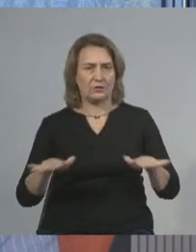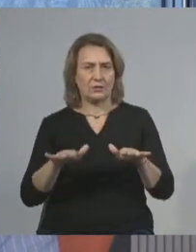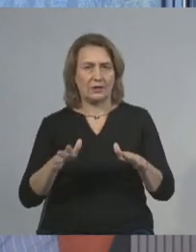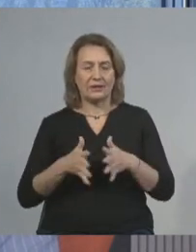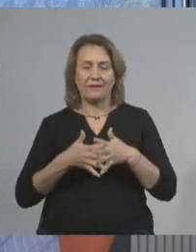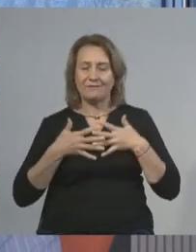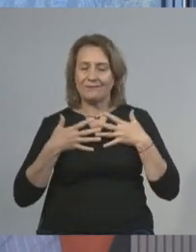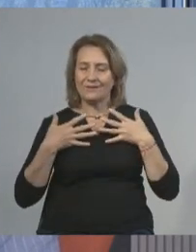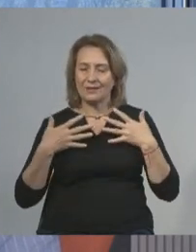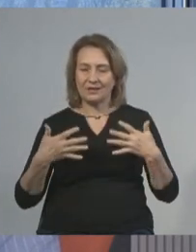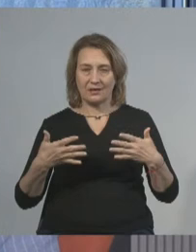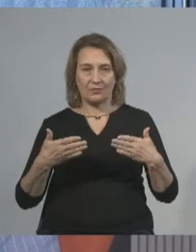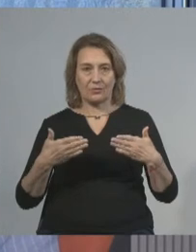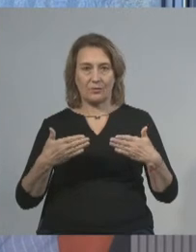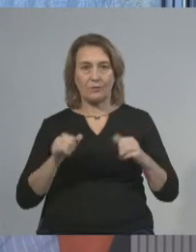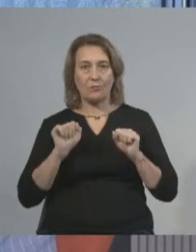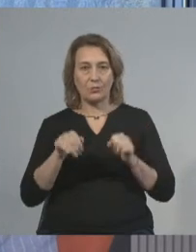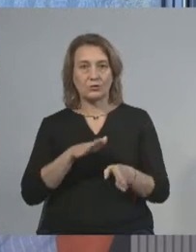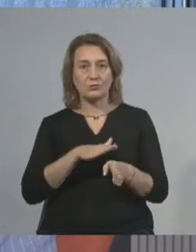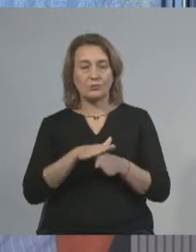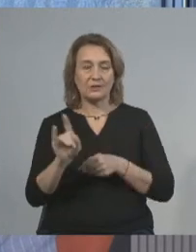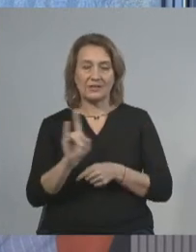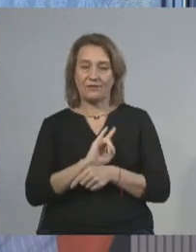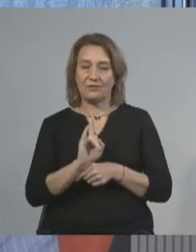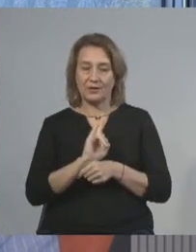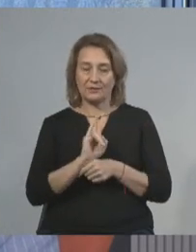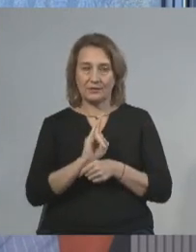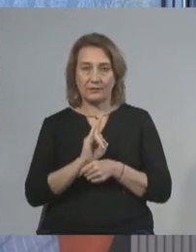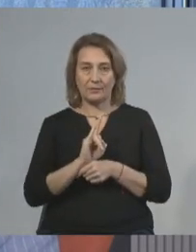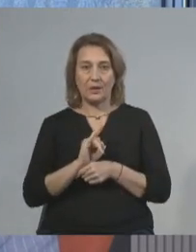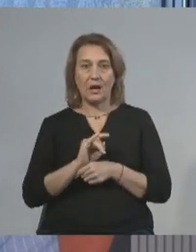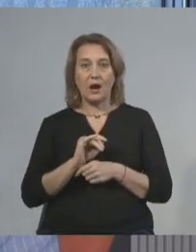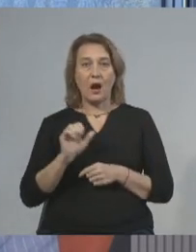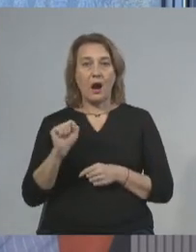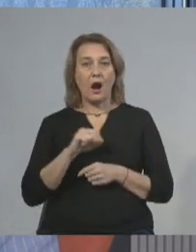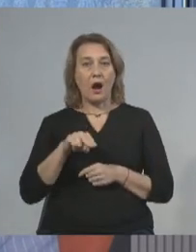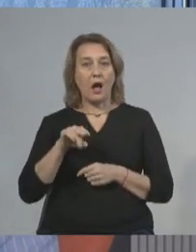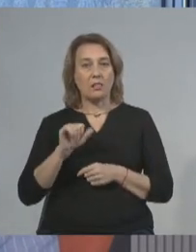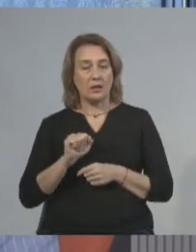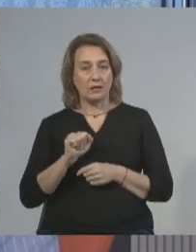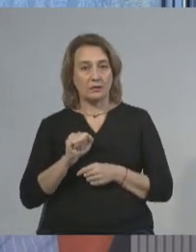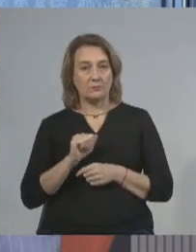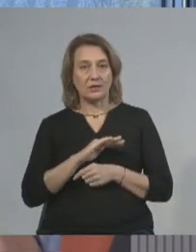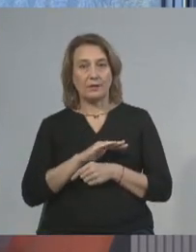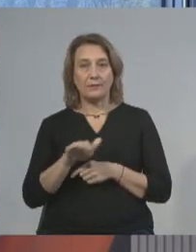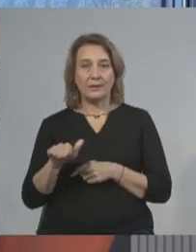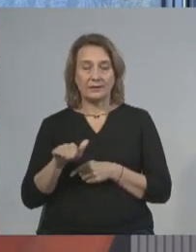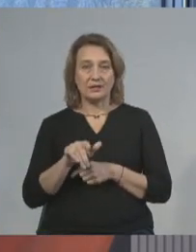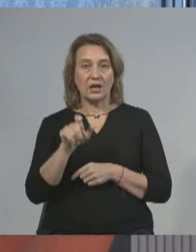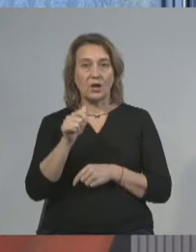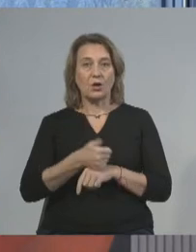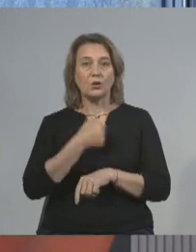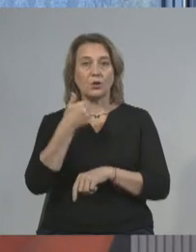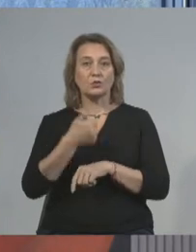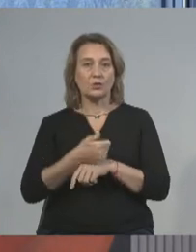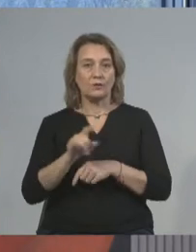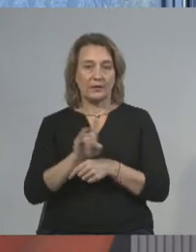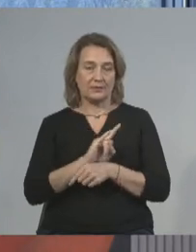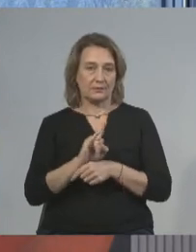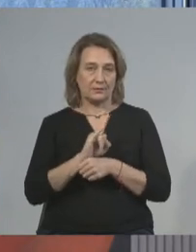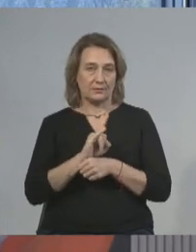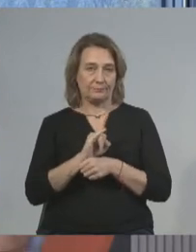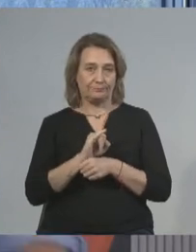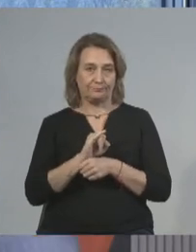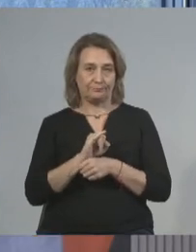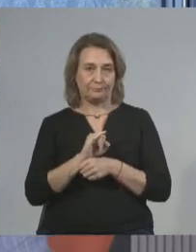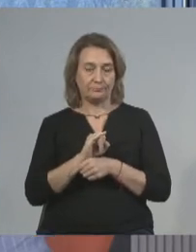most often this information are spreaded by these narratives as well as on the on